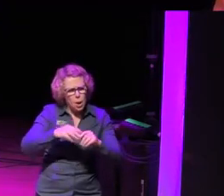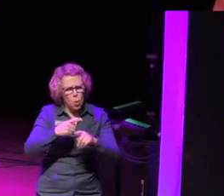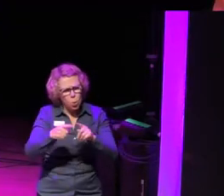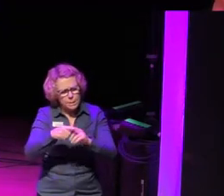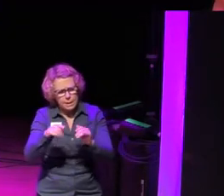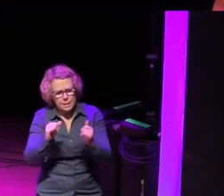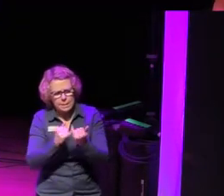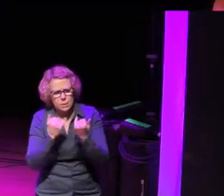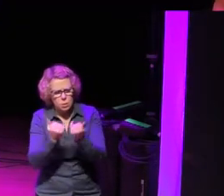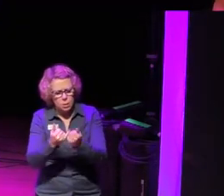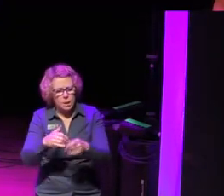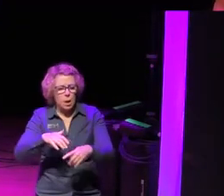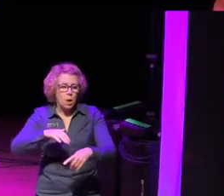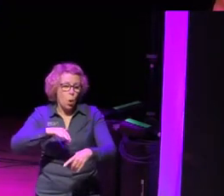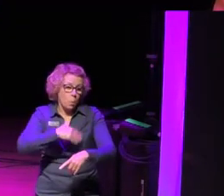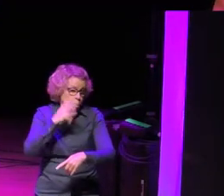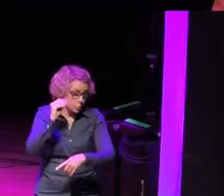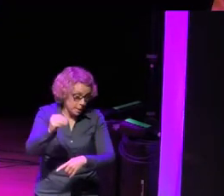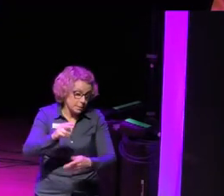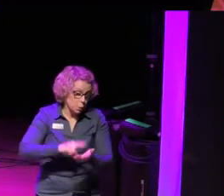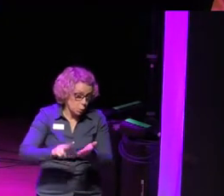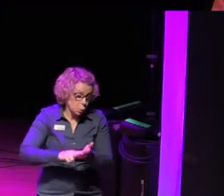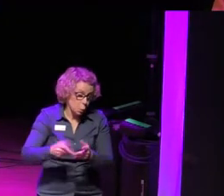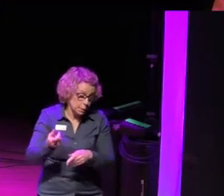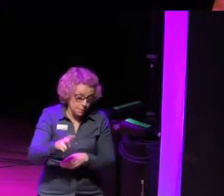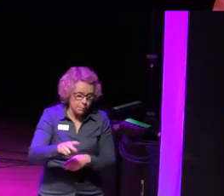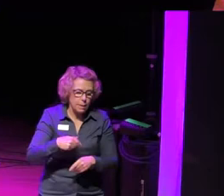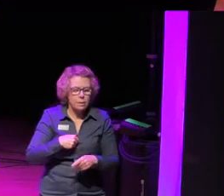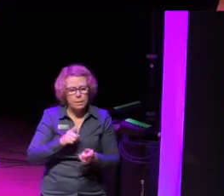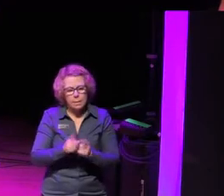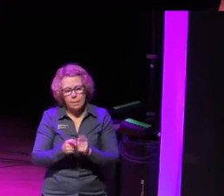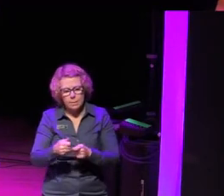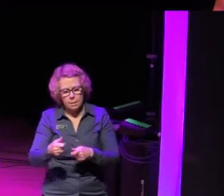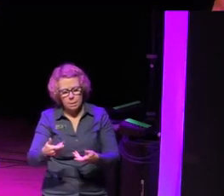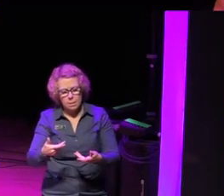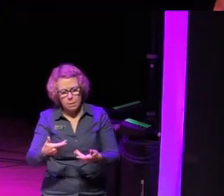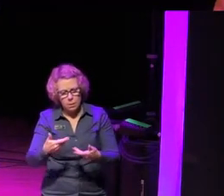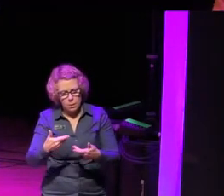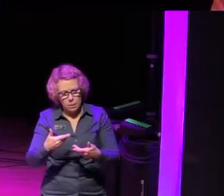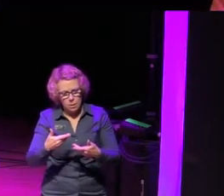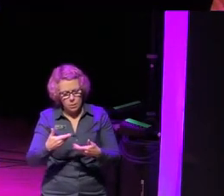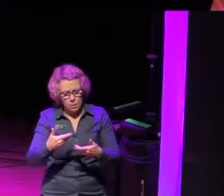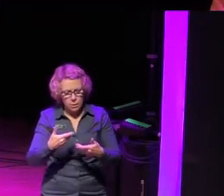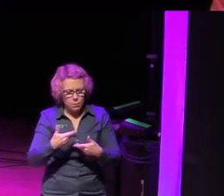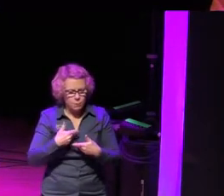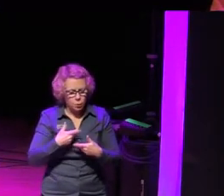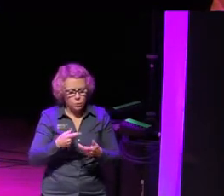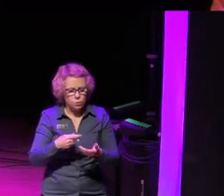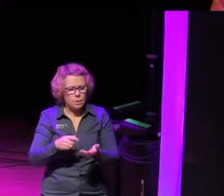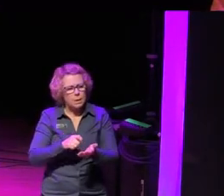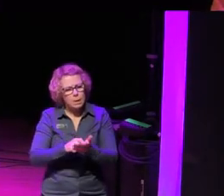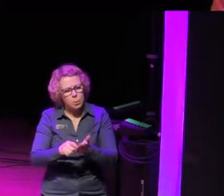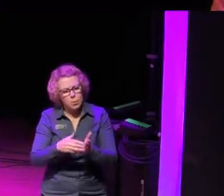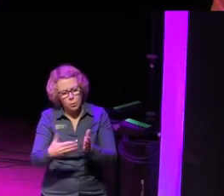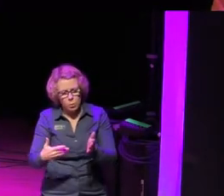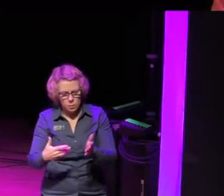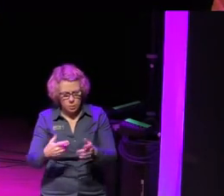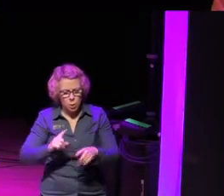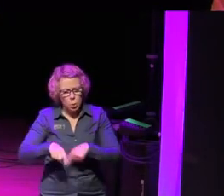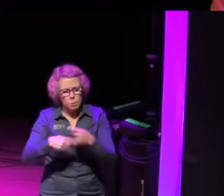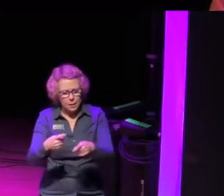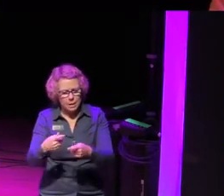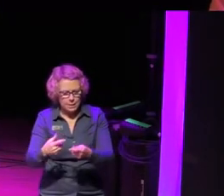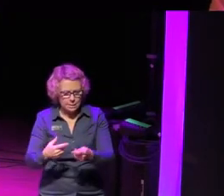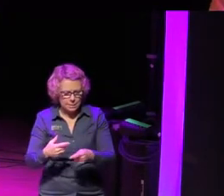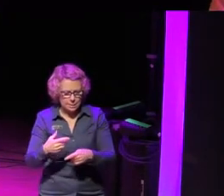build the Ombudsman Office. I'm sure that you have received support at some point from the Swedish Development Aid. We build